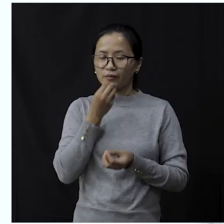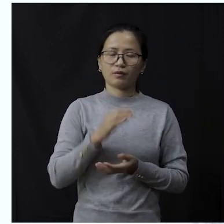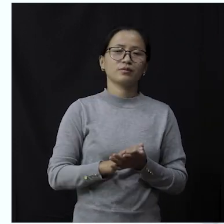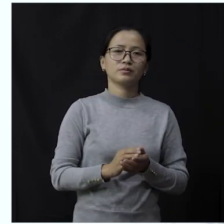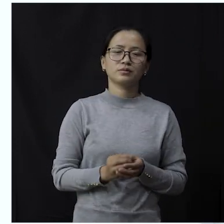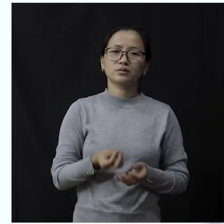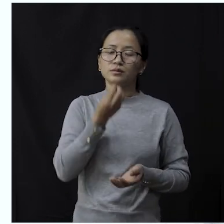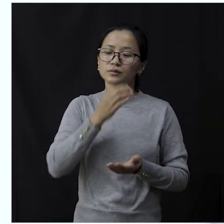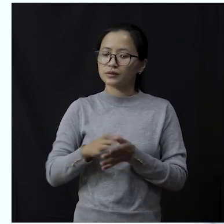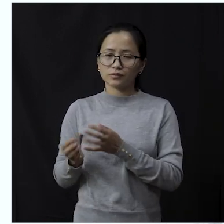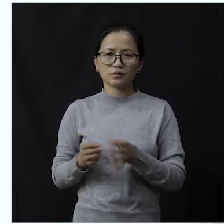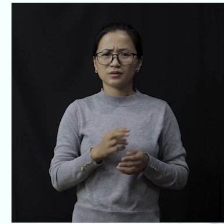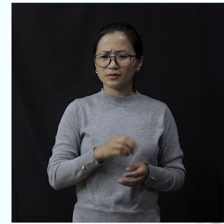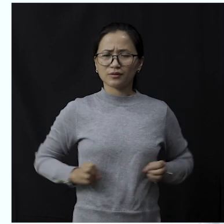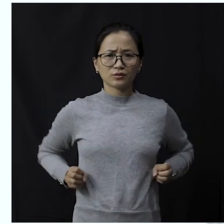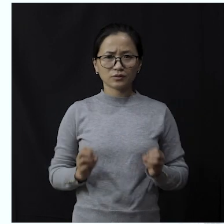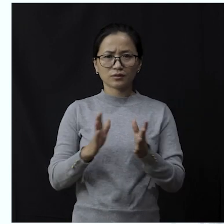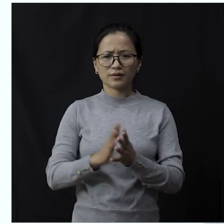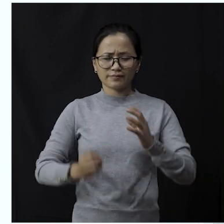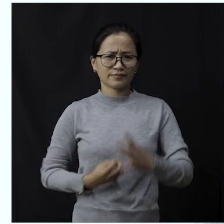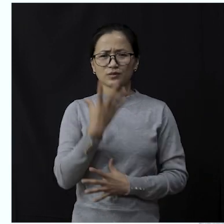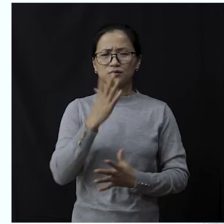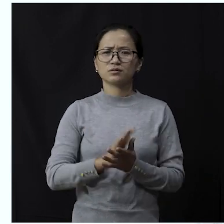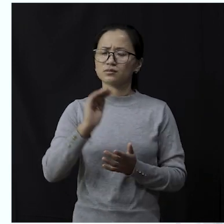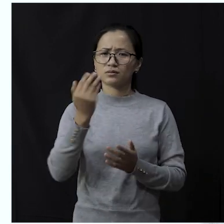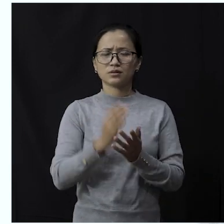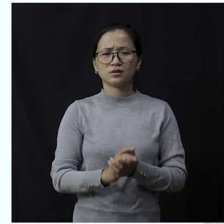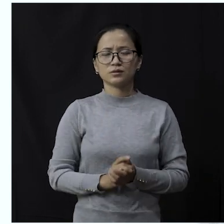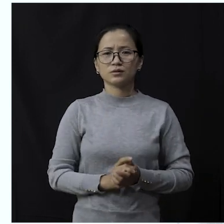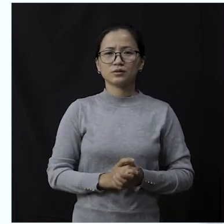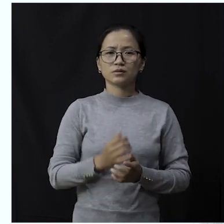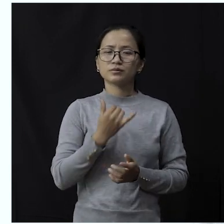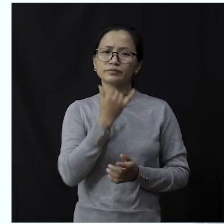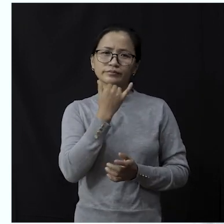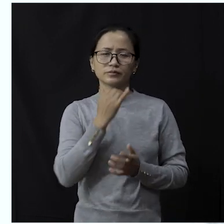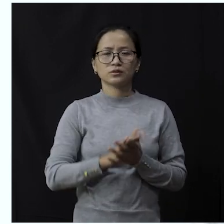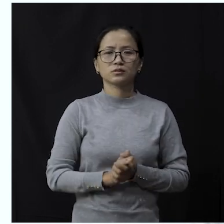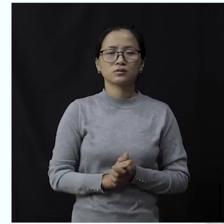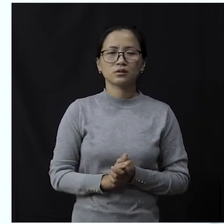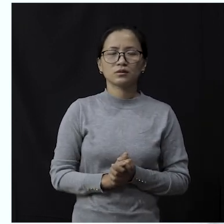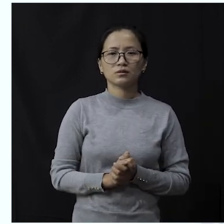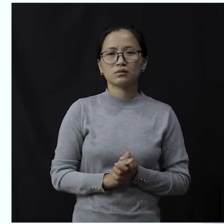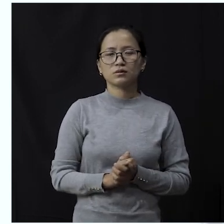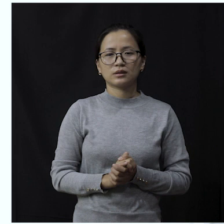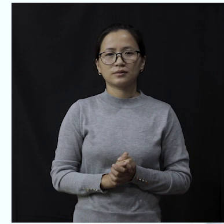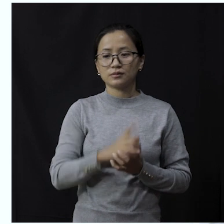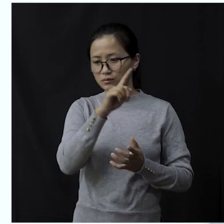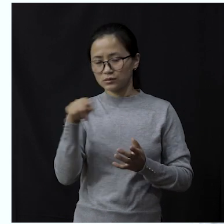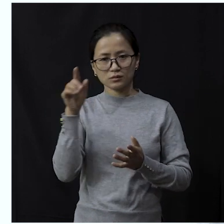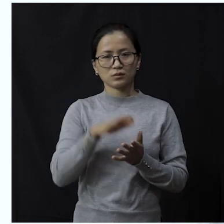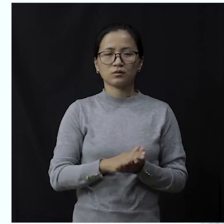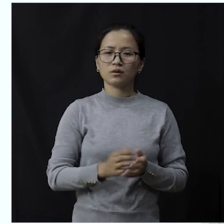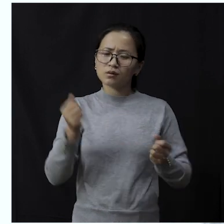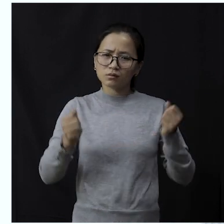before you start eating or you start enjoying, something wrong happens to one of your friend. What will you do? Or if a car